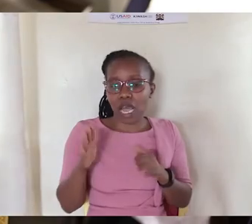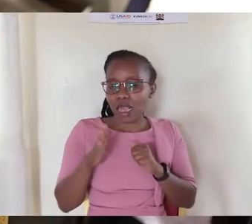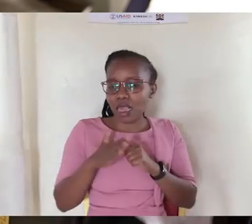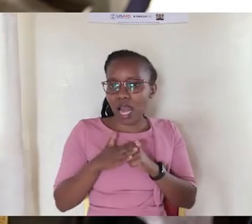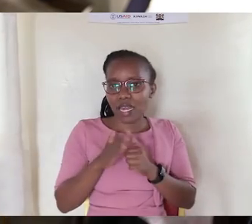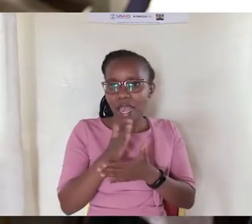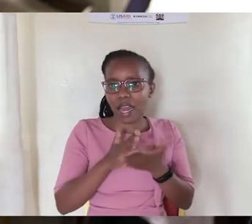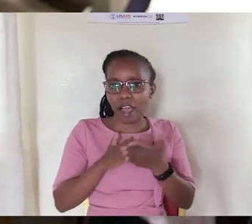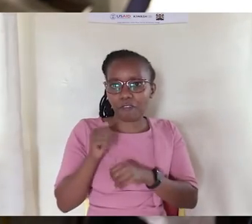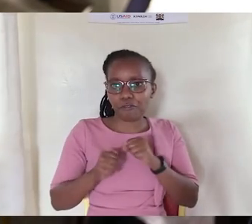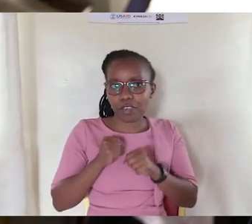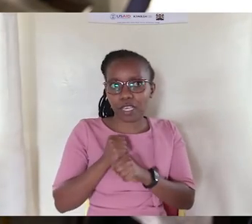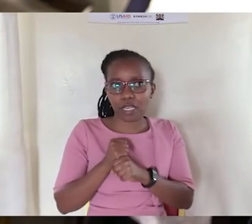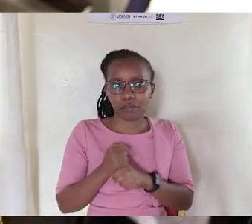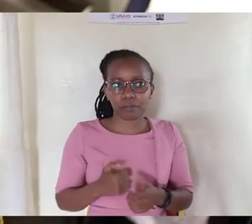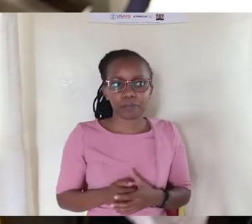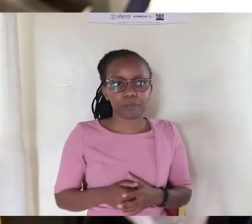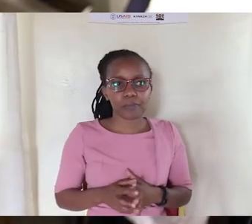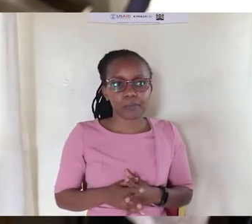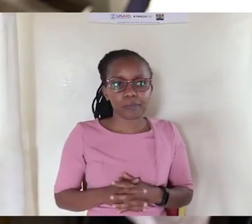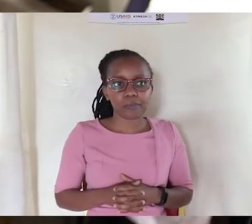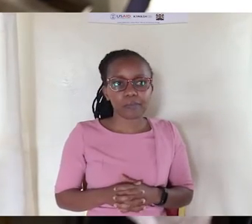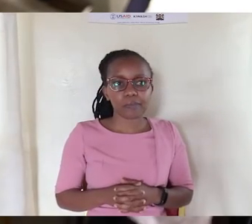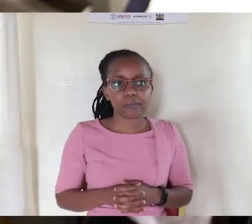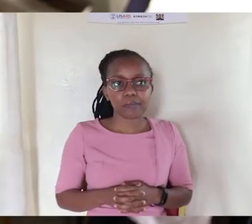9.5 years, so to speak. So,